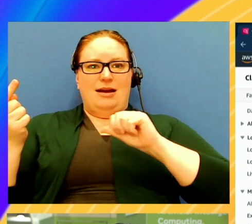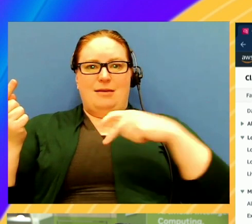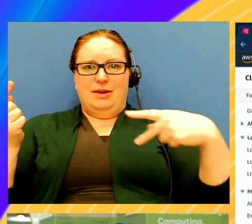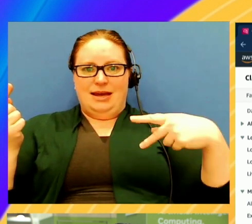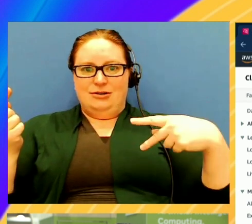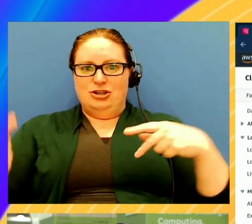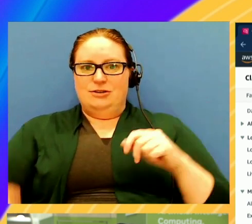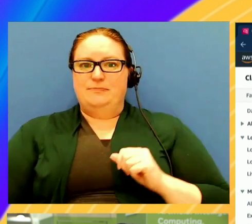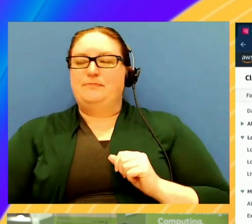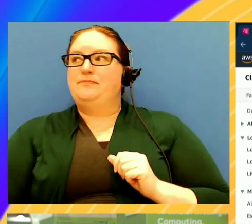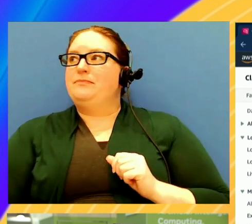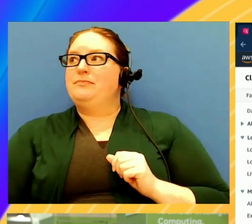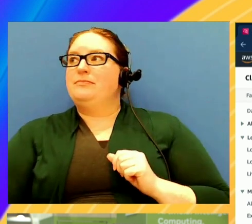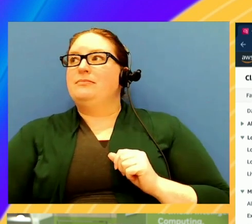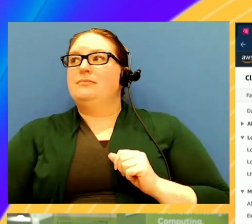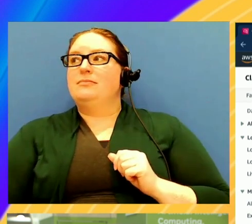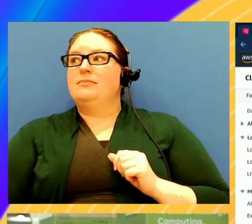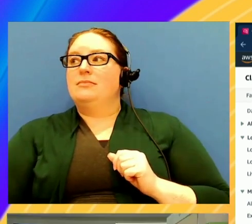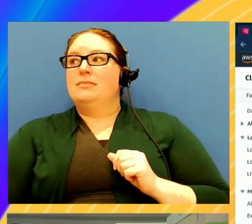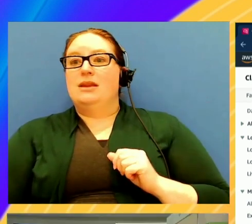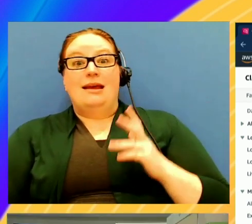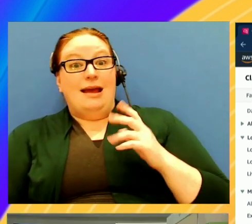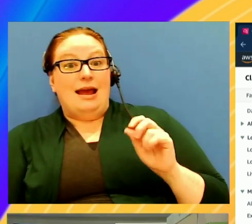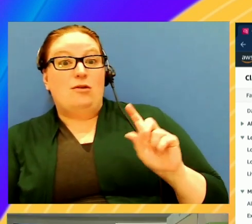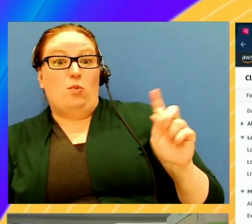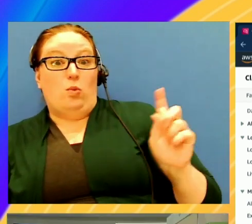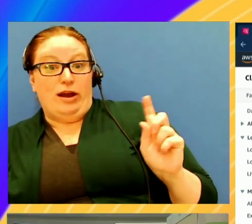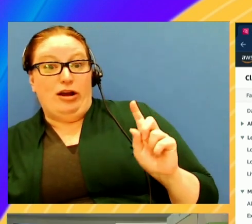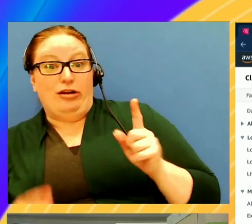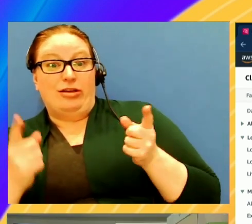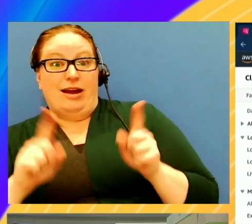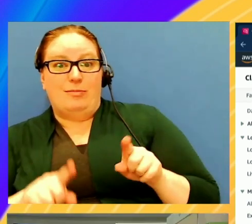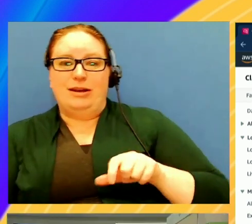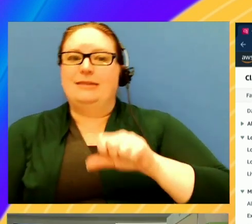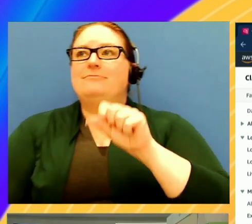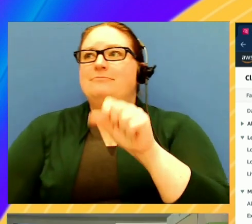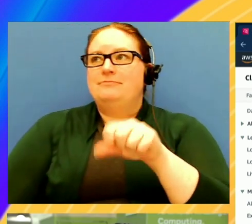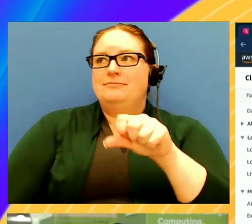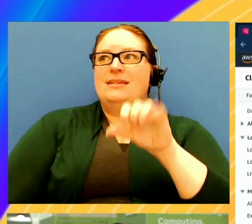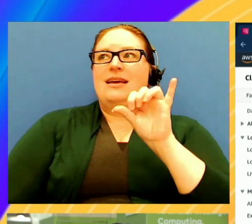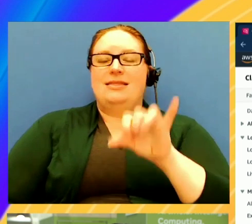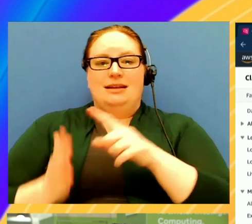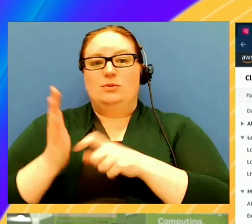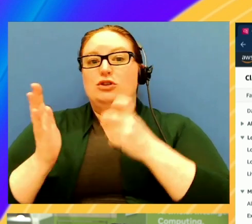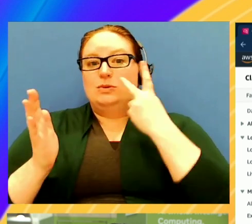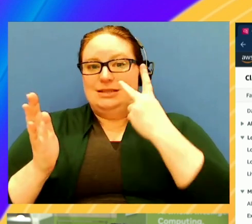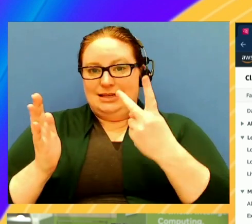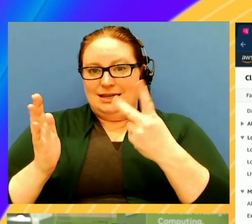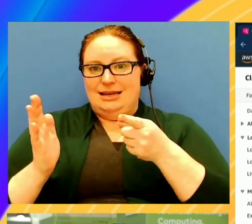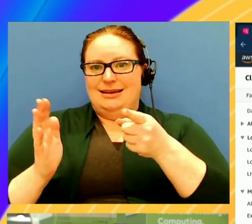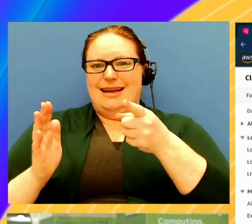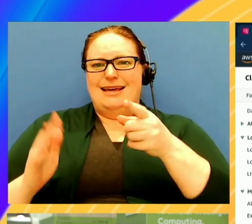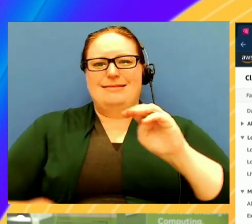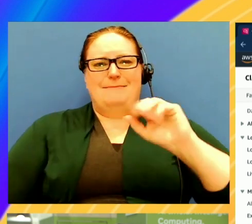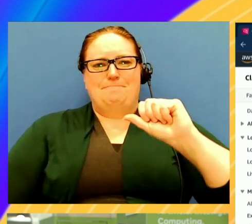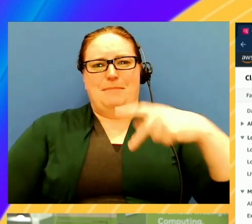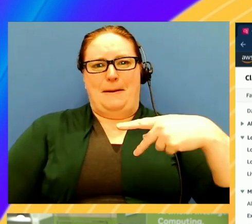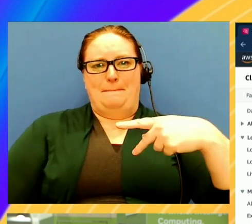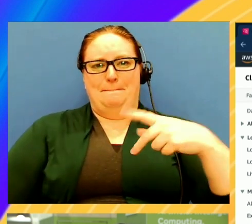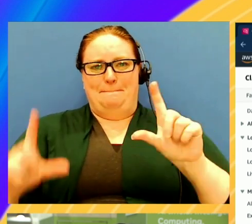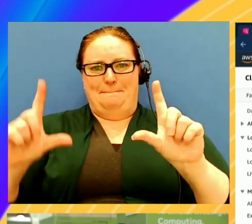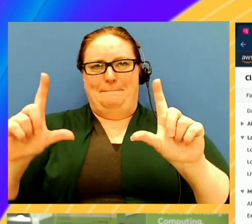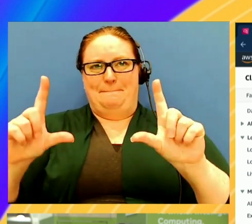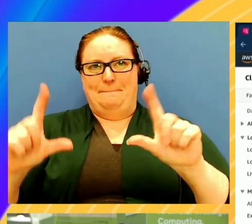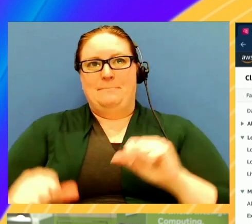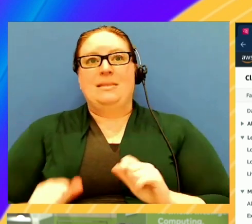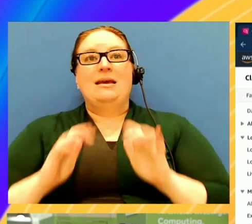And internet. And where they're happening. Yeah, that's what you see above in the map, actually. Internet